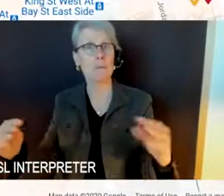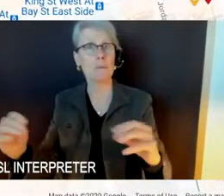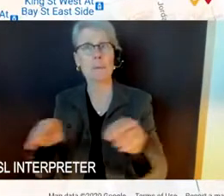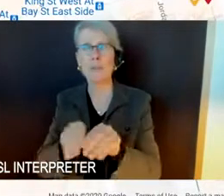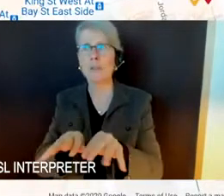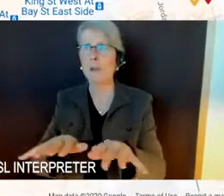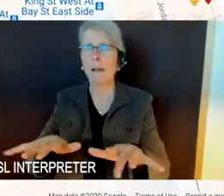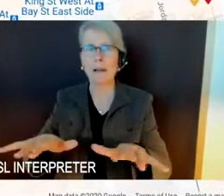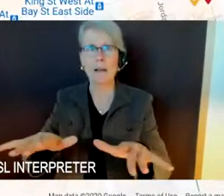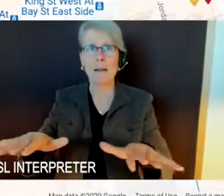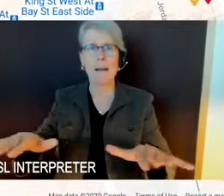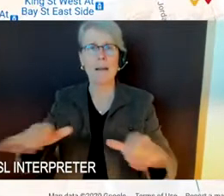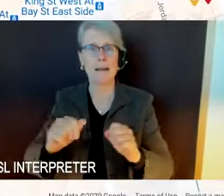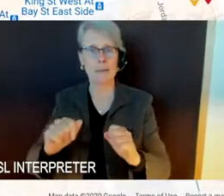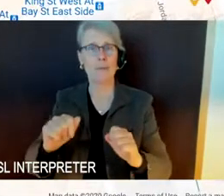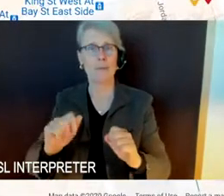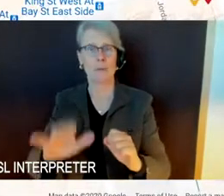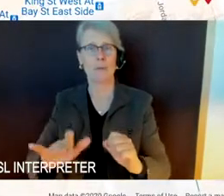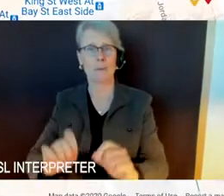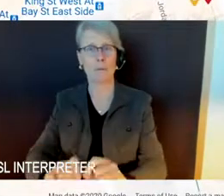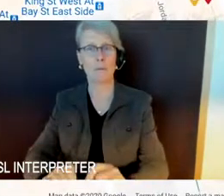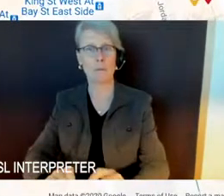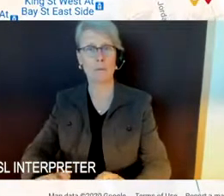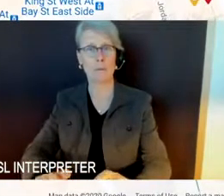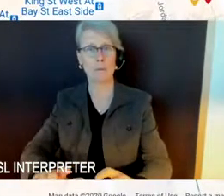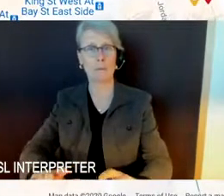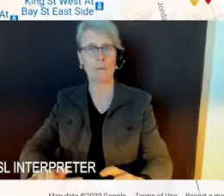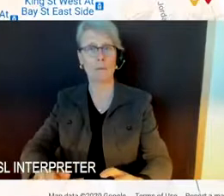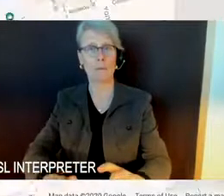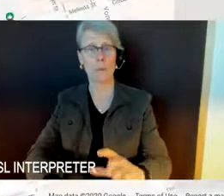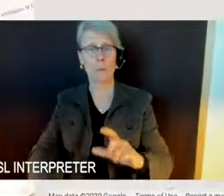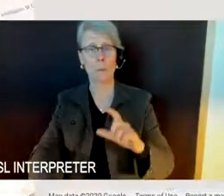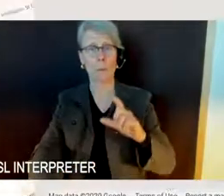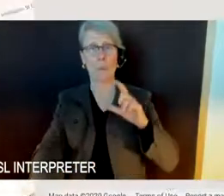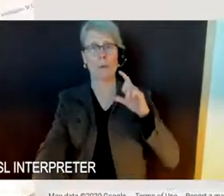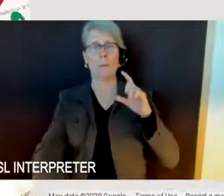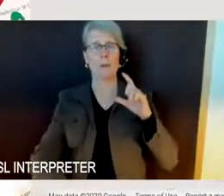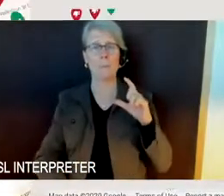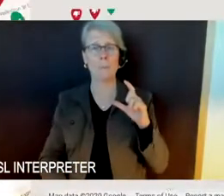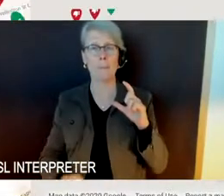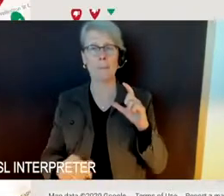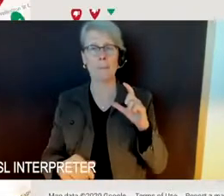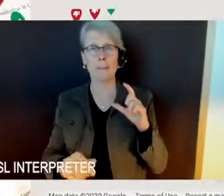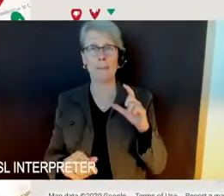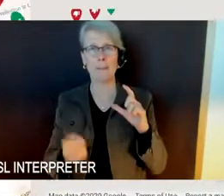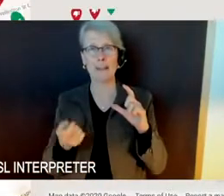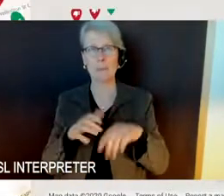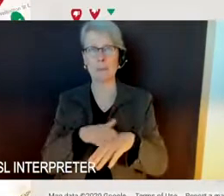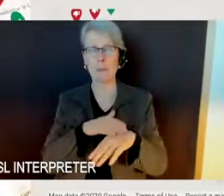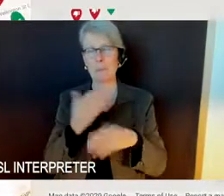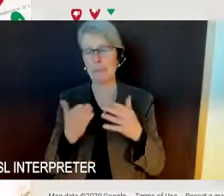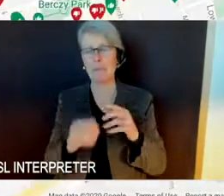sharing information on the platform. And as you zoom out, and it might be a little bit slow because I'm